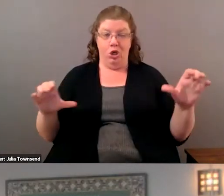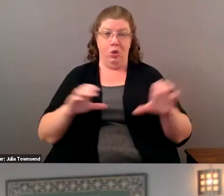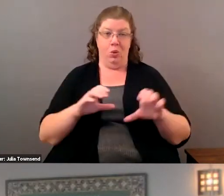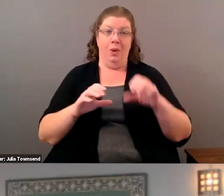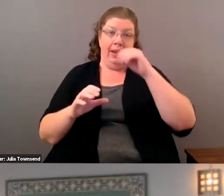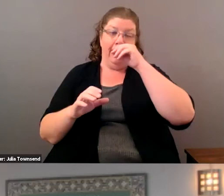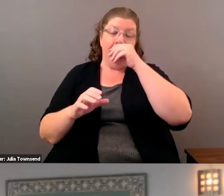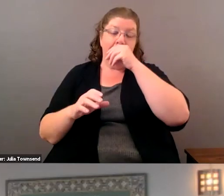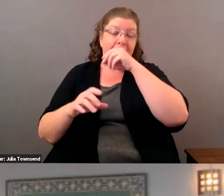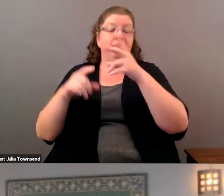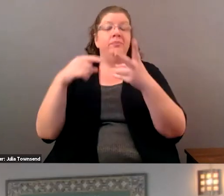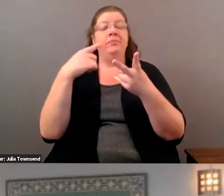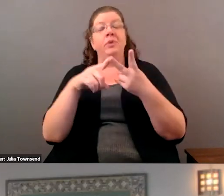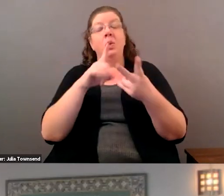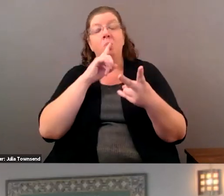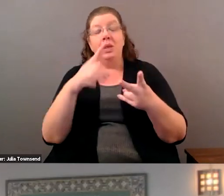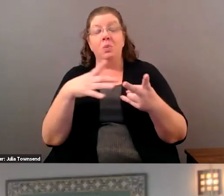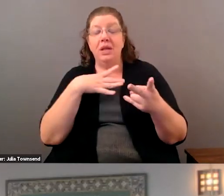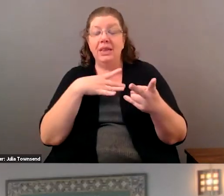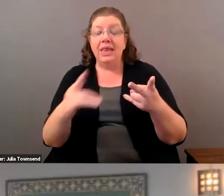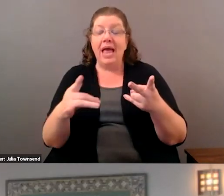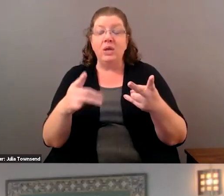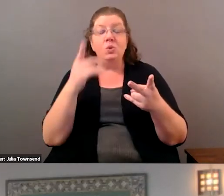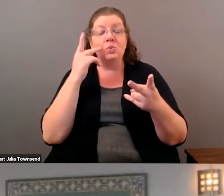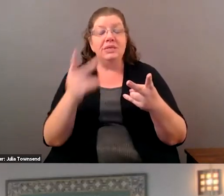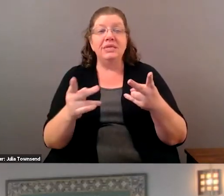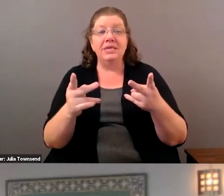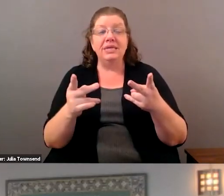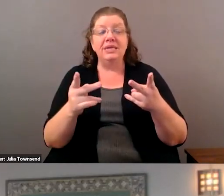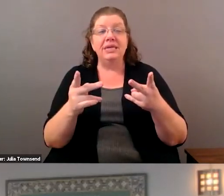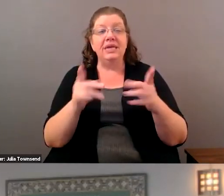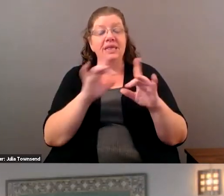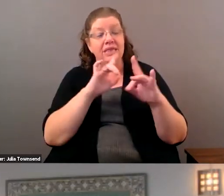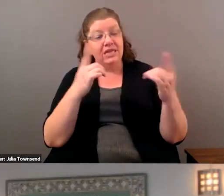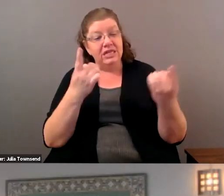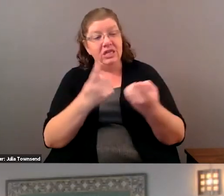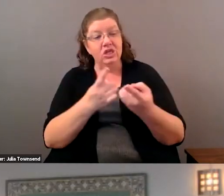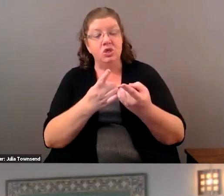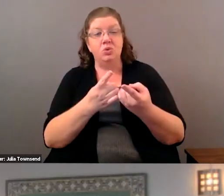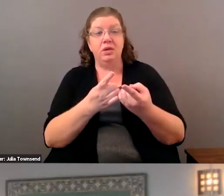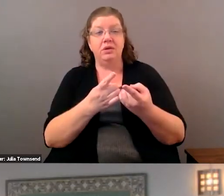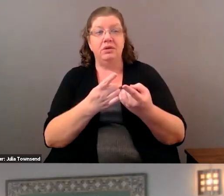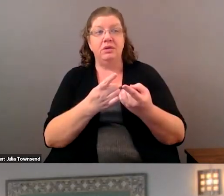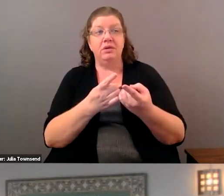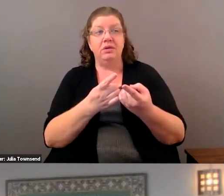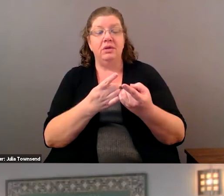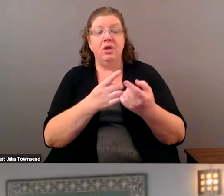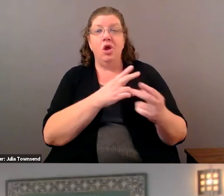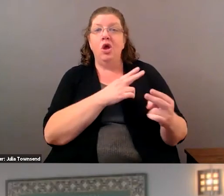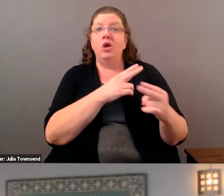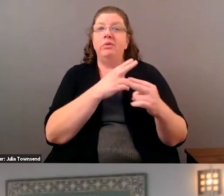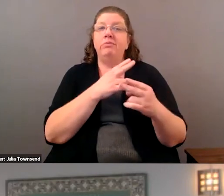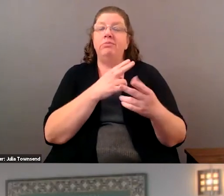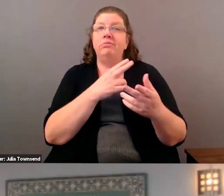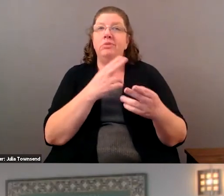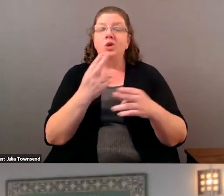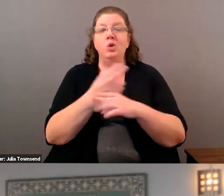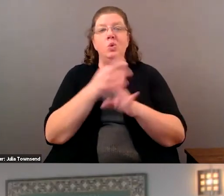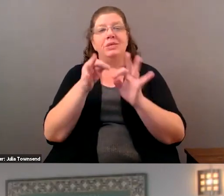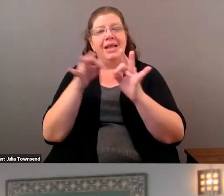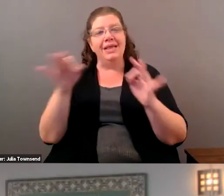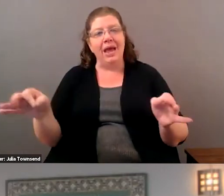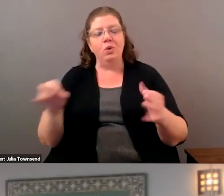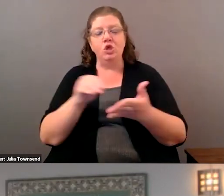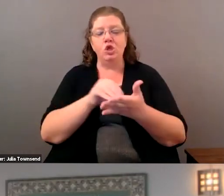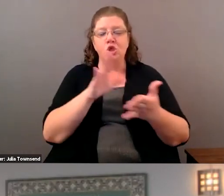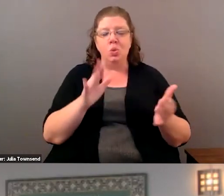I also really would like to just see our district call students with differences.